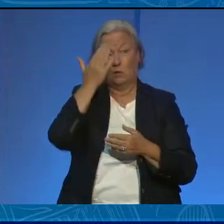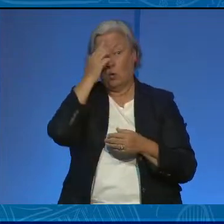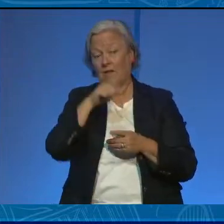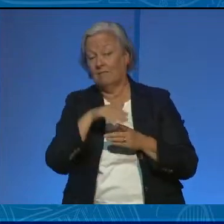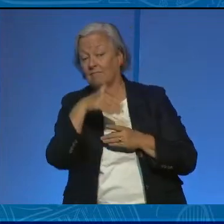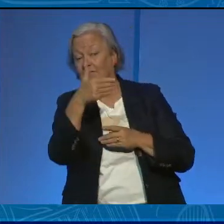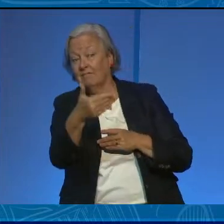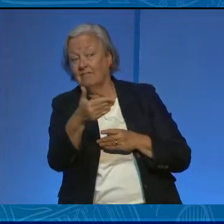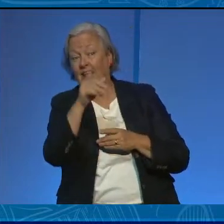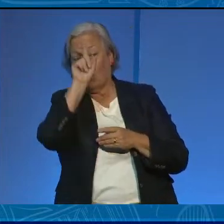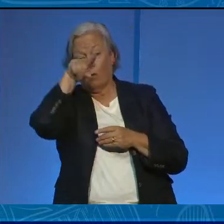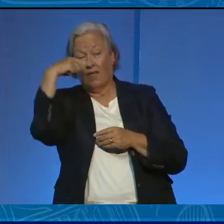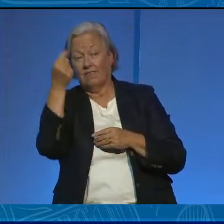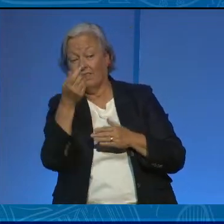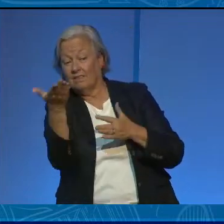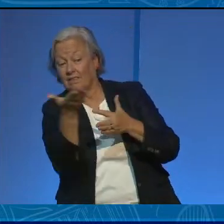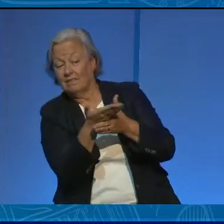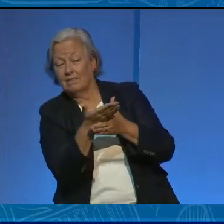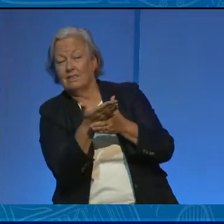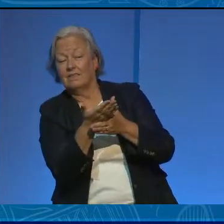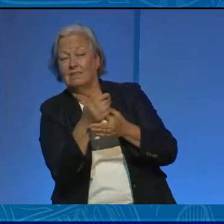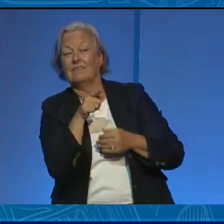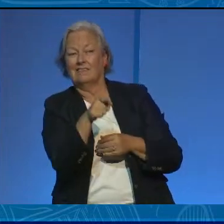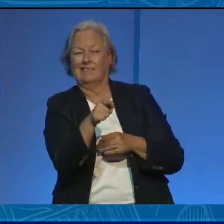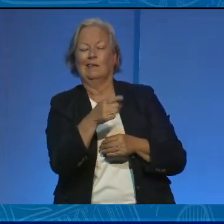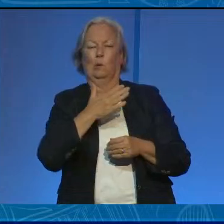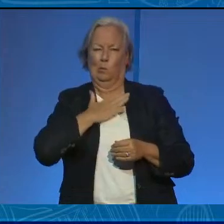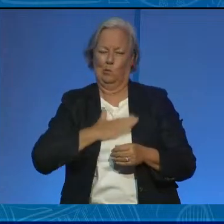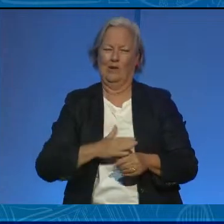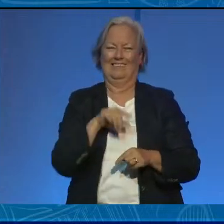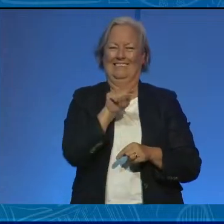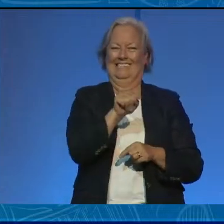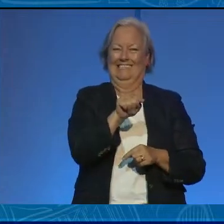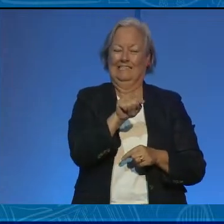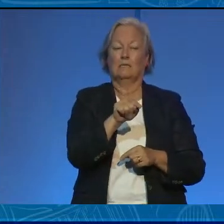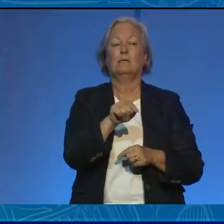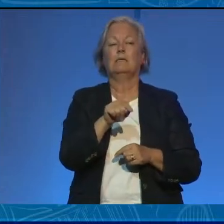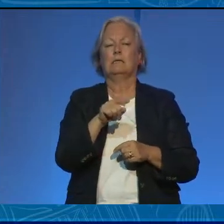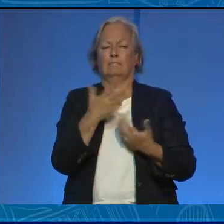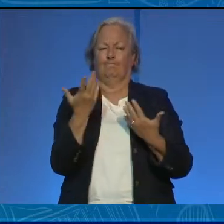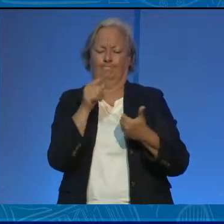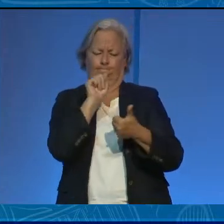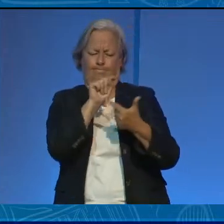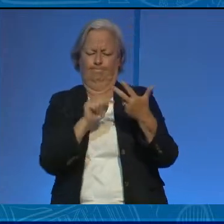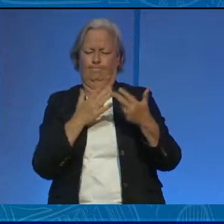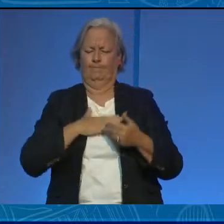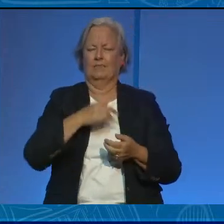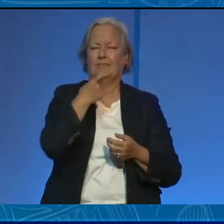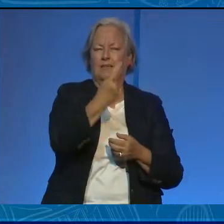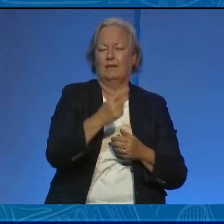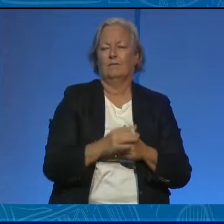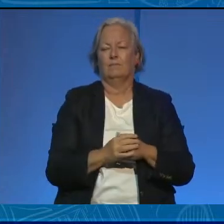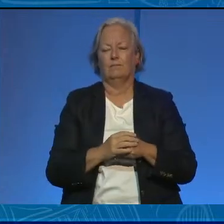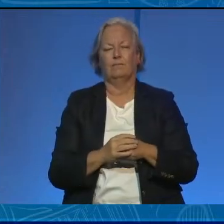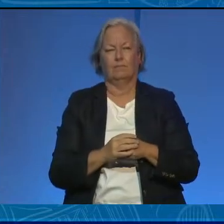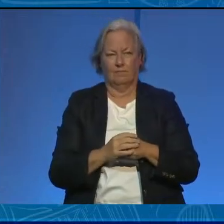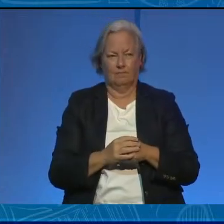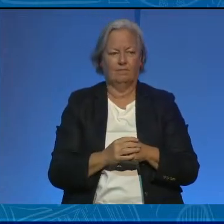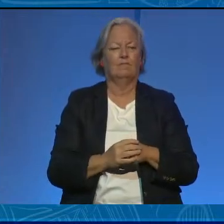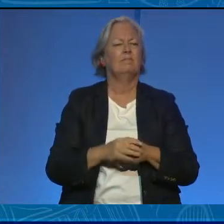Sendai Framework with particular emphasis on the following points. First, accelerating